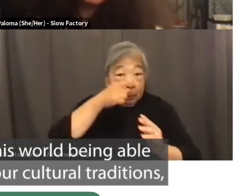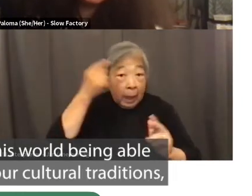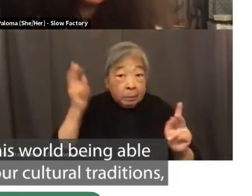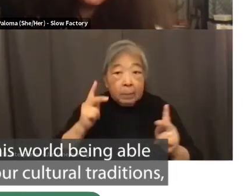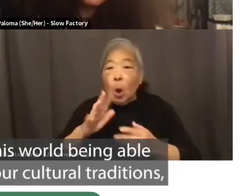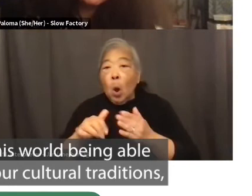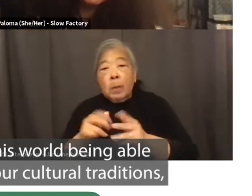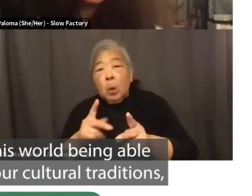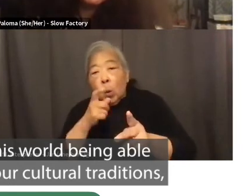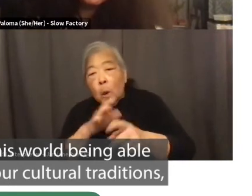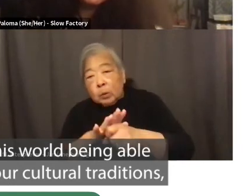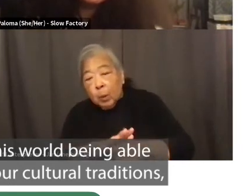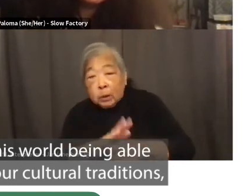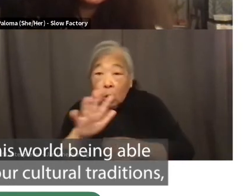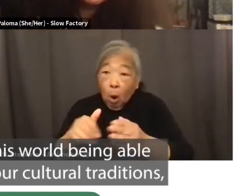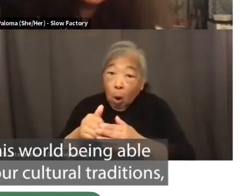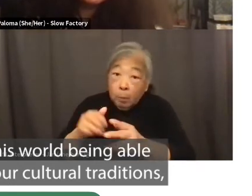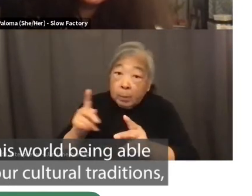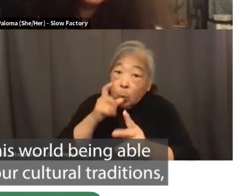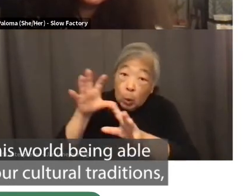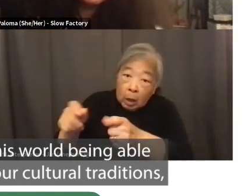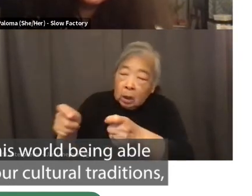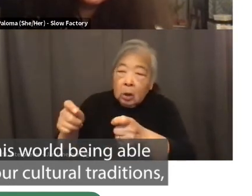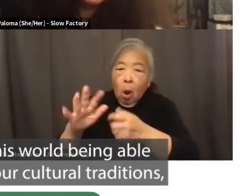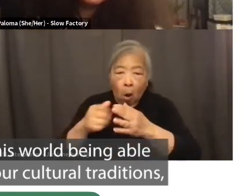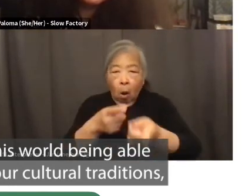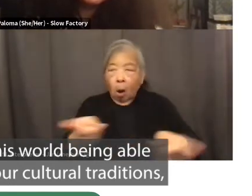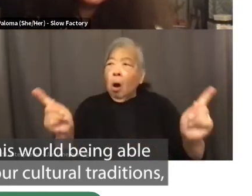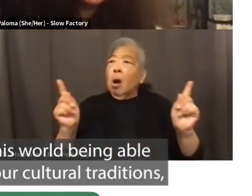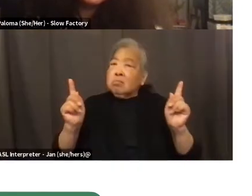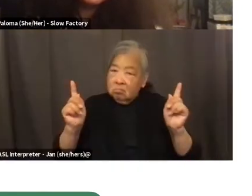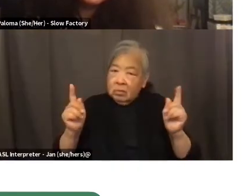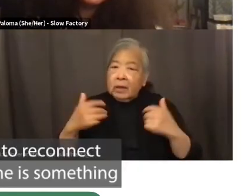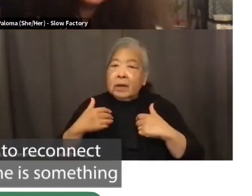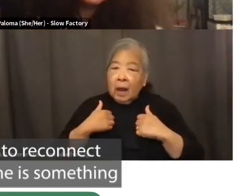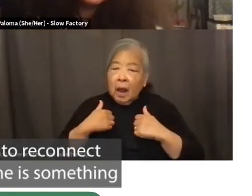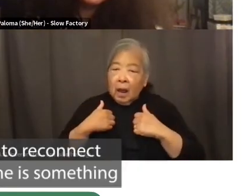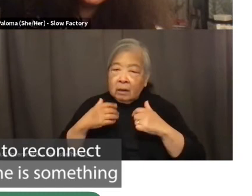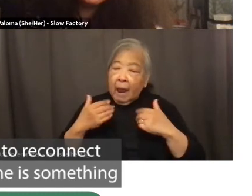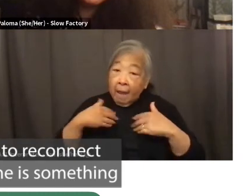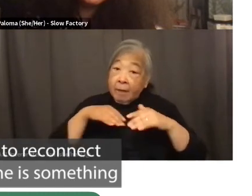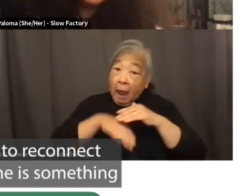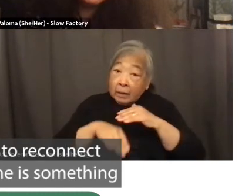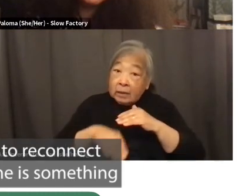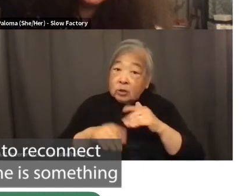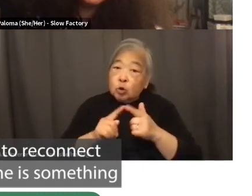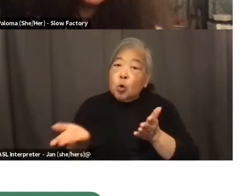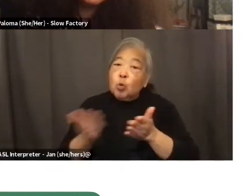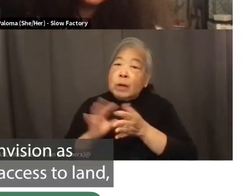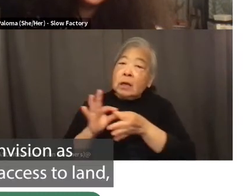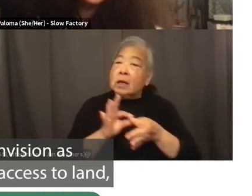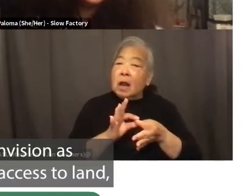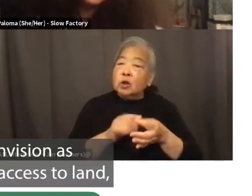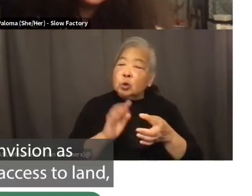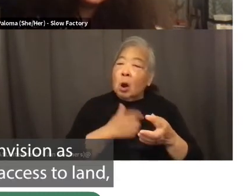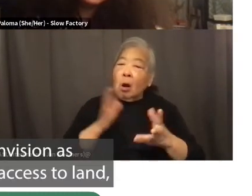world being able to have access to our cultural traditions, being able to reconnect. Like, that to me is something